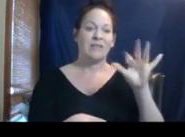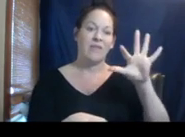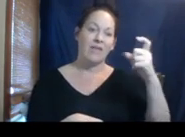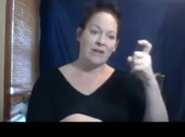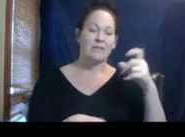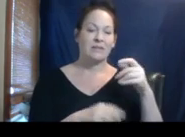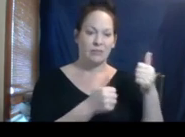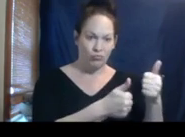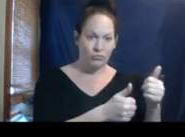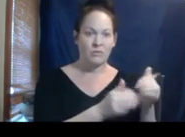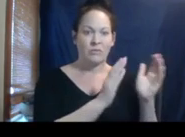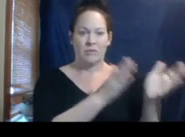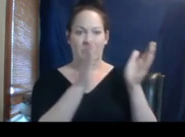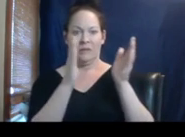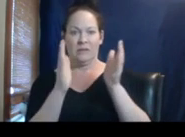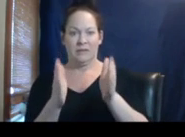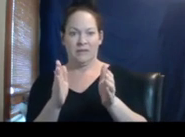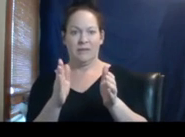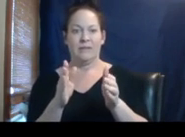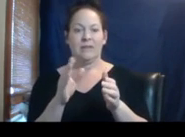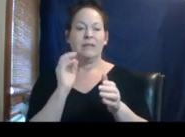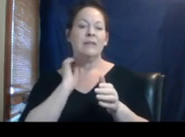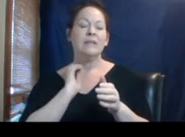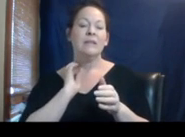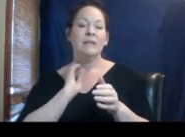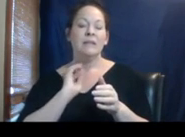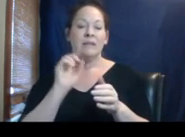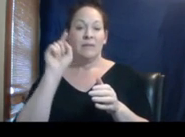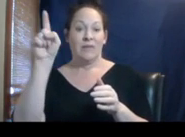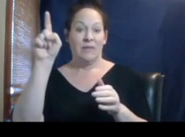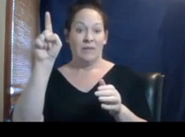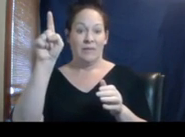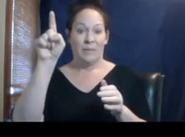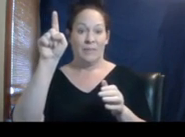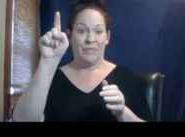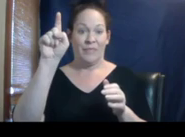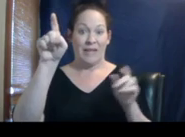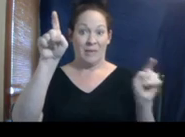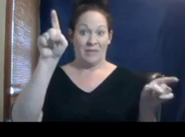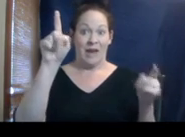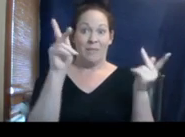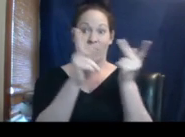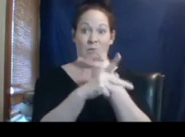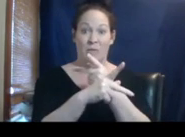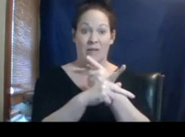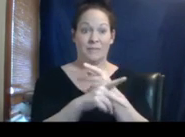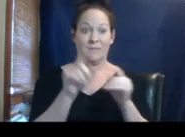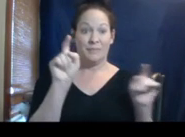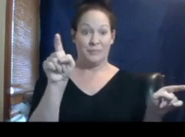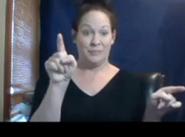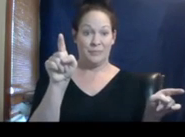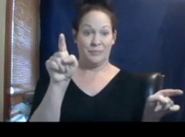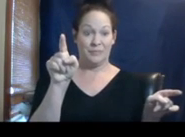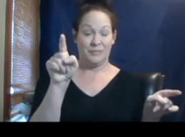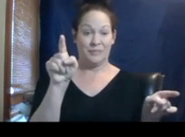5x. So my first part is 5x. And I'm going to multiply this to each term here.